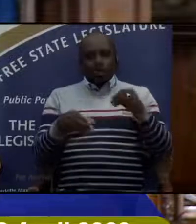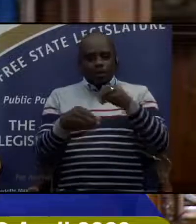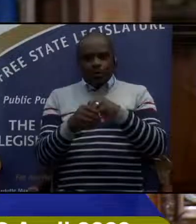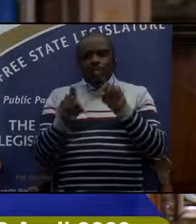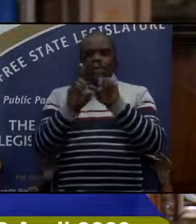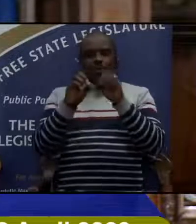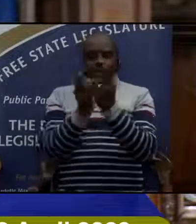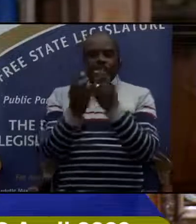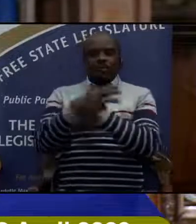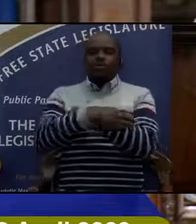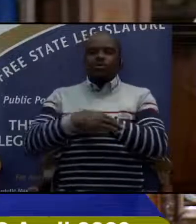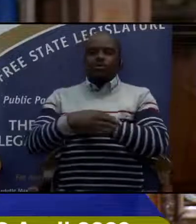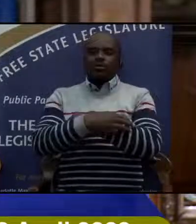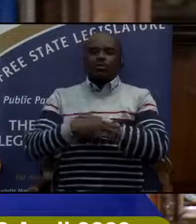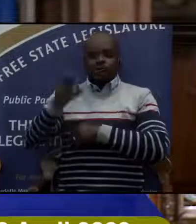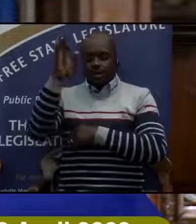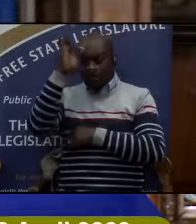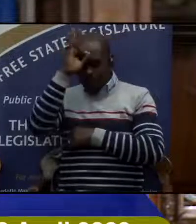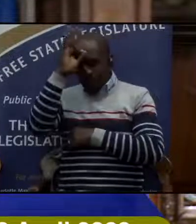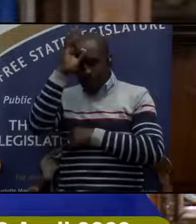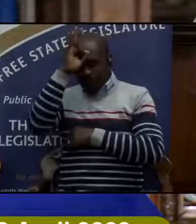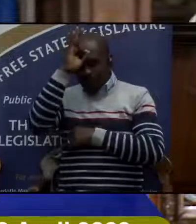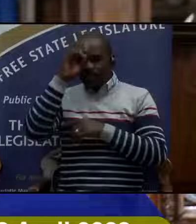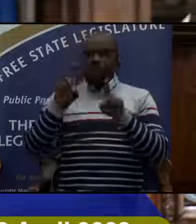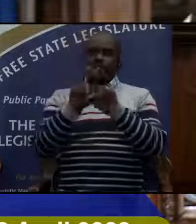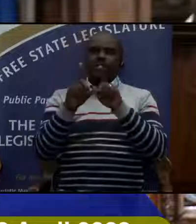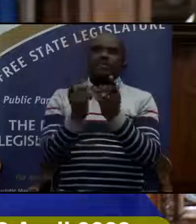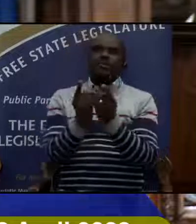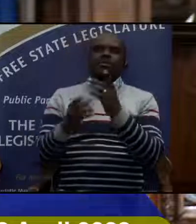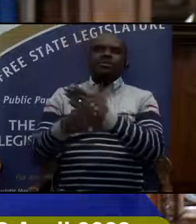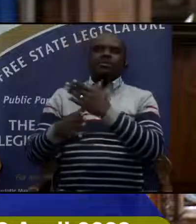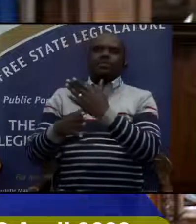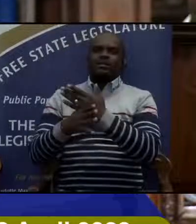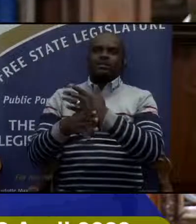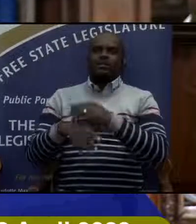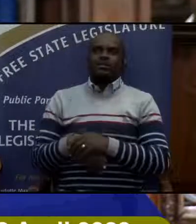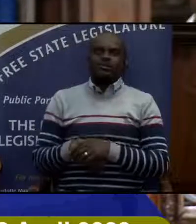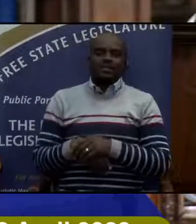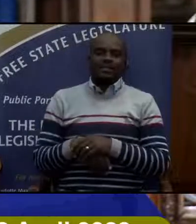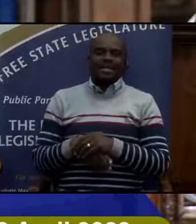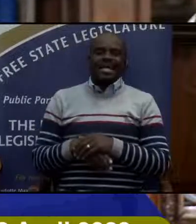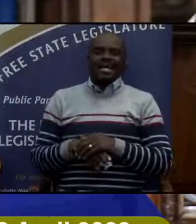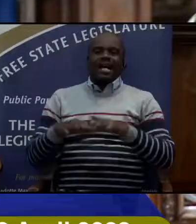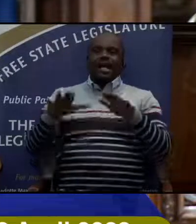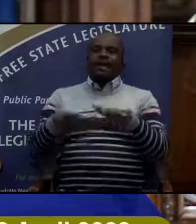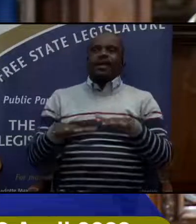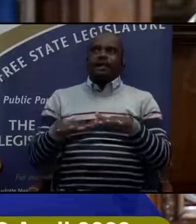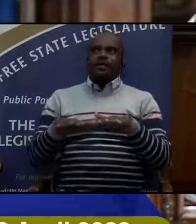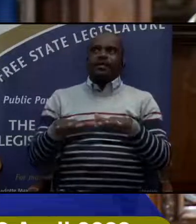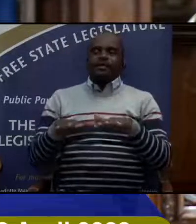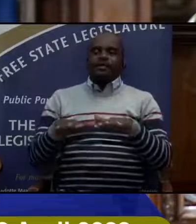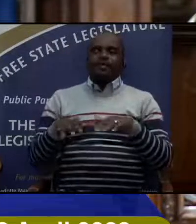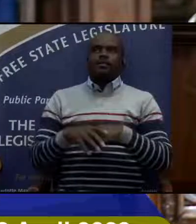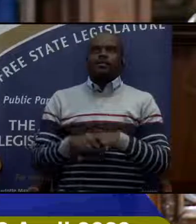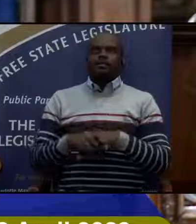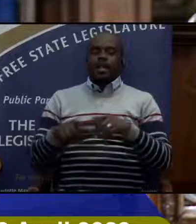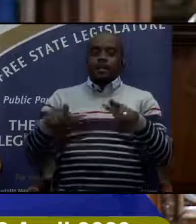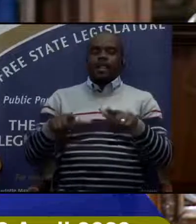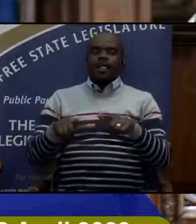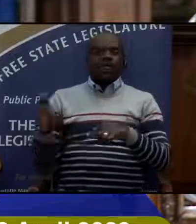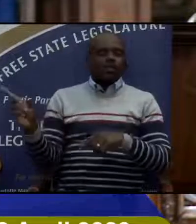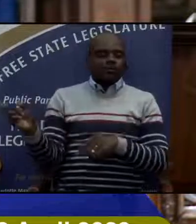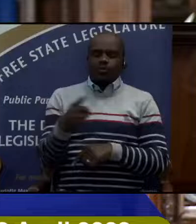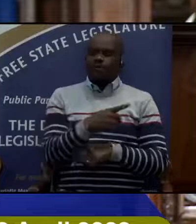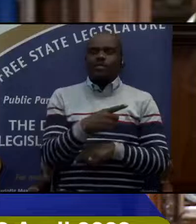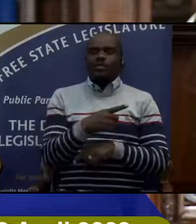of Labor, and Department of Land Affairs along, so that we are able to resolve a number